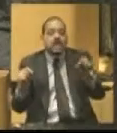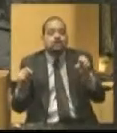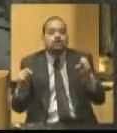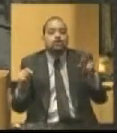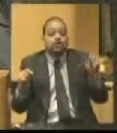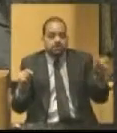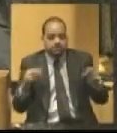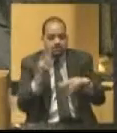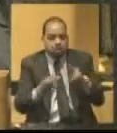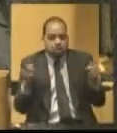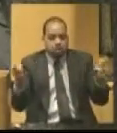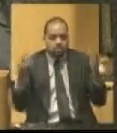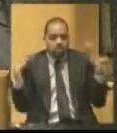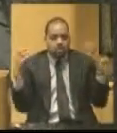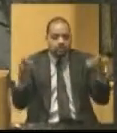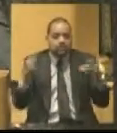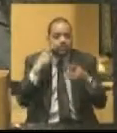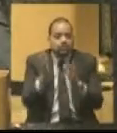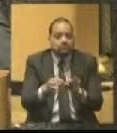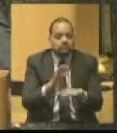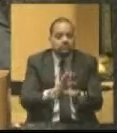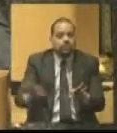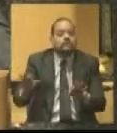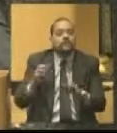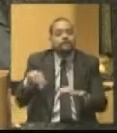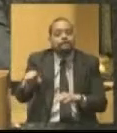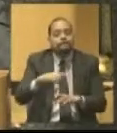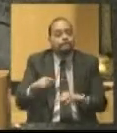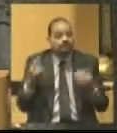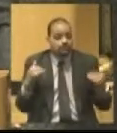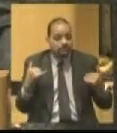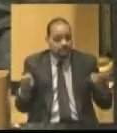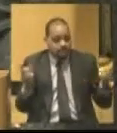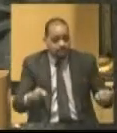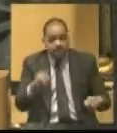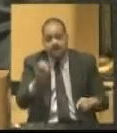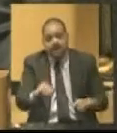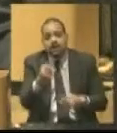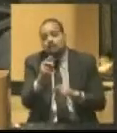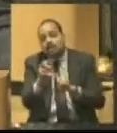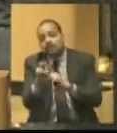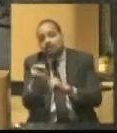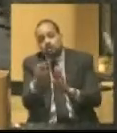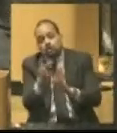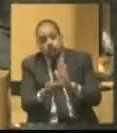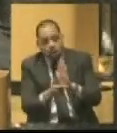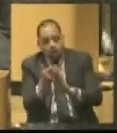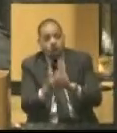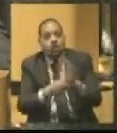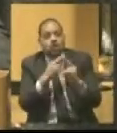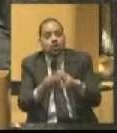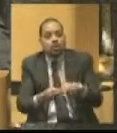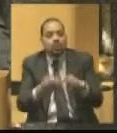copies of Lincoln's preliminary proclamation and distributed them through the Army as General Orders 109. Grant and